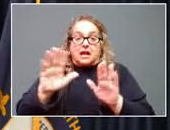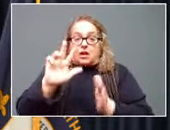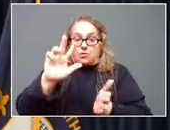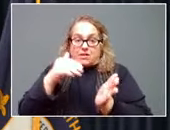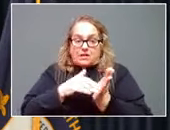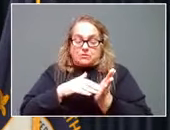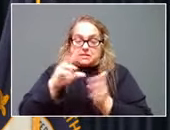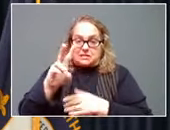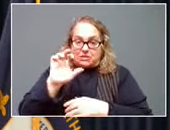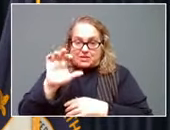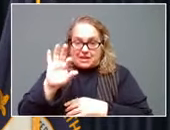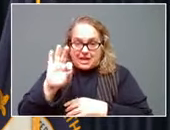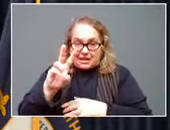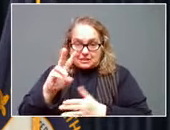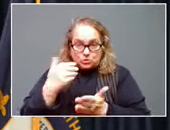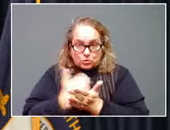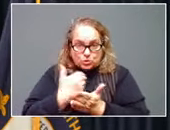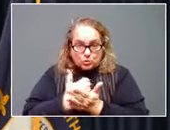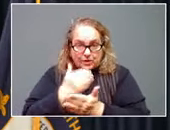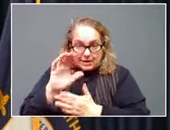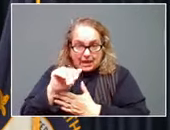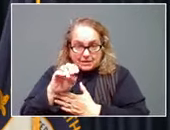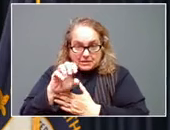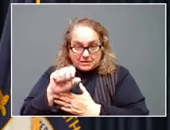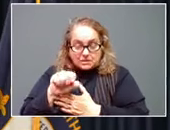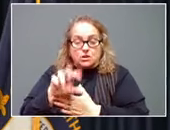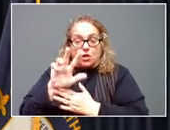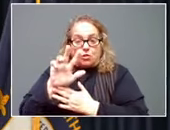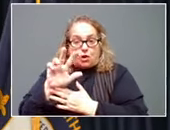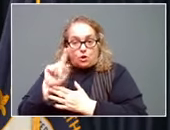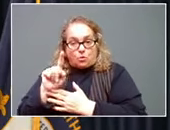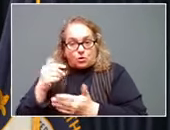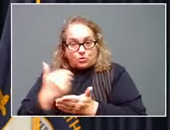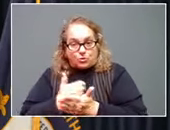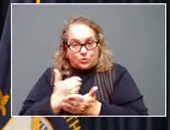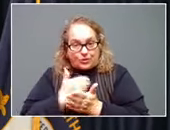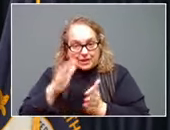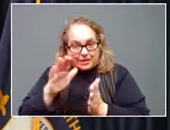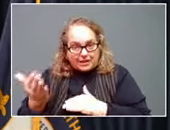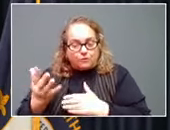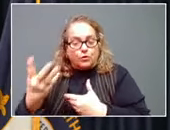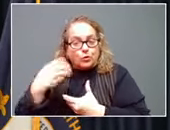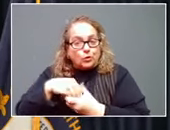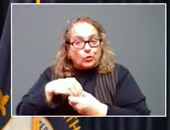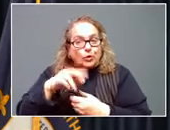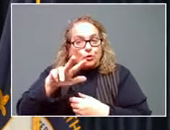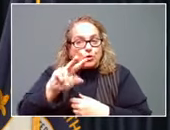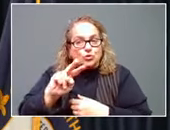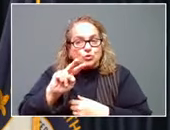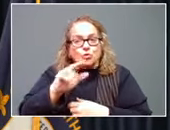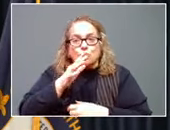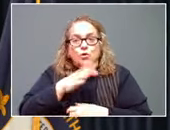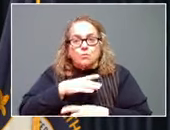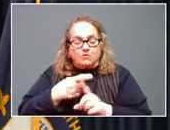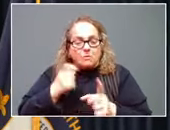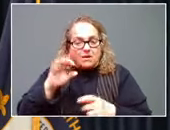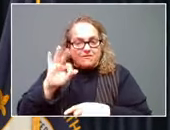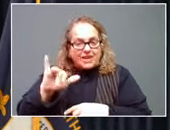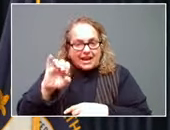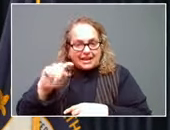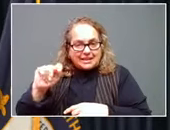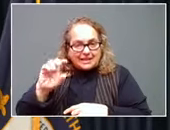3,696 new cases, 31 new deaths. They included a 32-year-old woman in Fayette County.